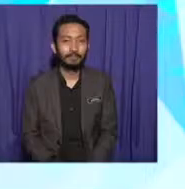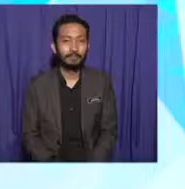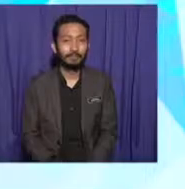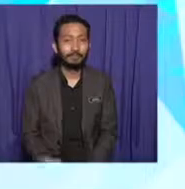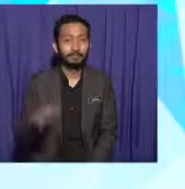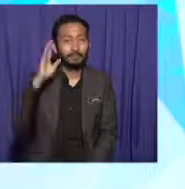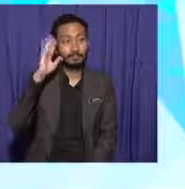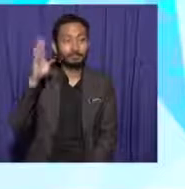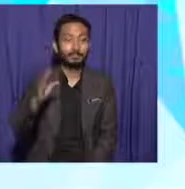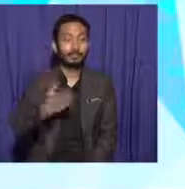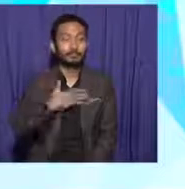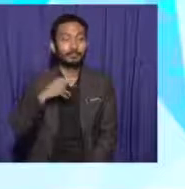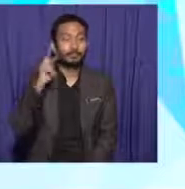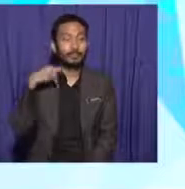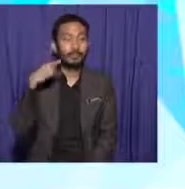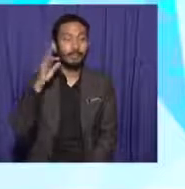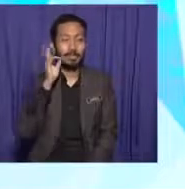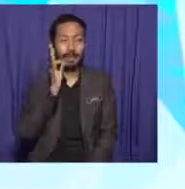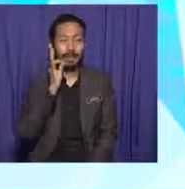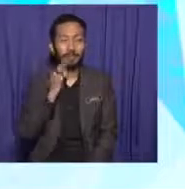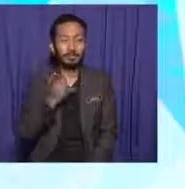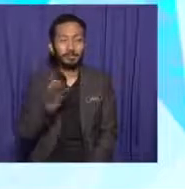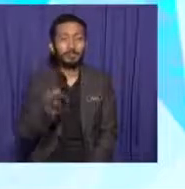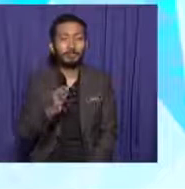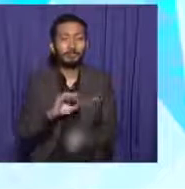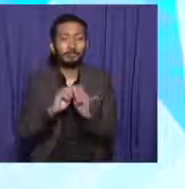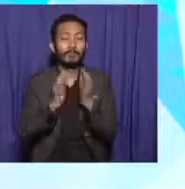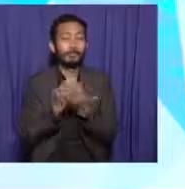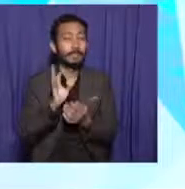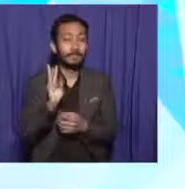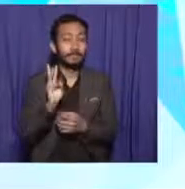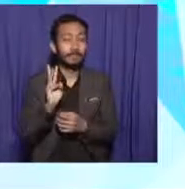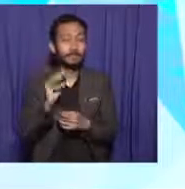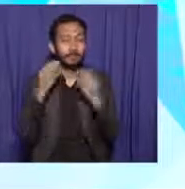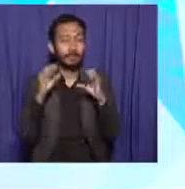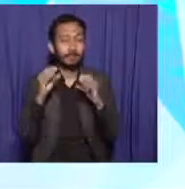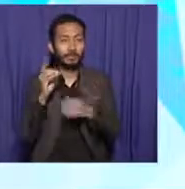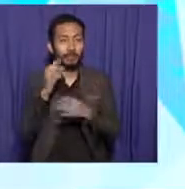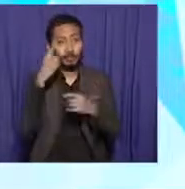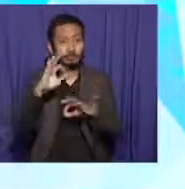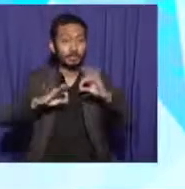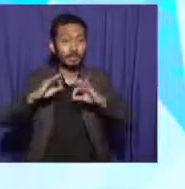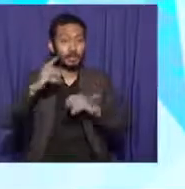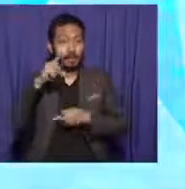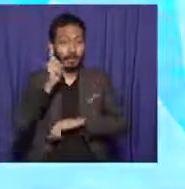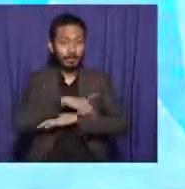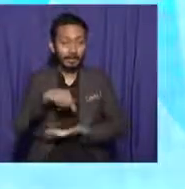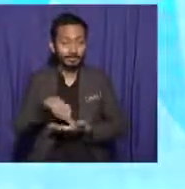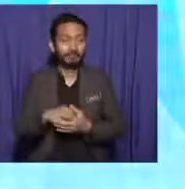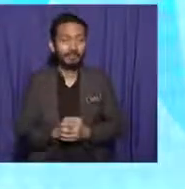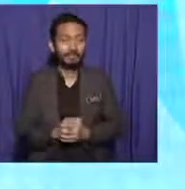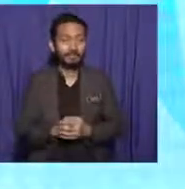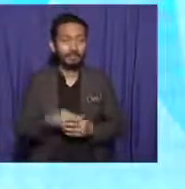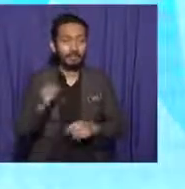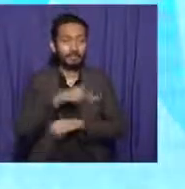Hi, I'm Puan Fatima, your Form 6 teacher for our physics lesson today. Today's topic is alternating current